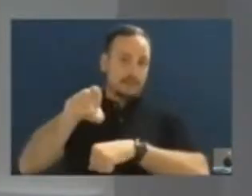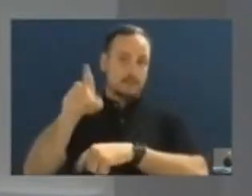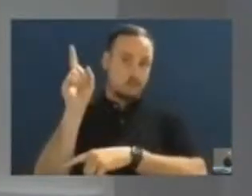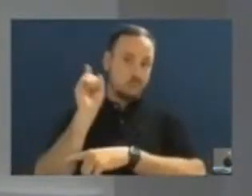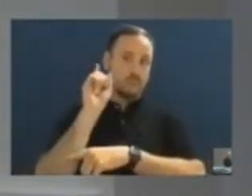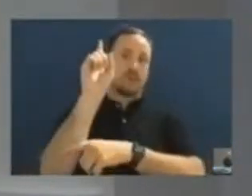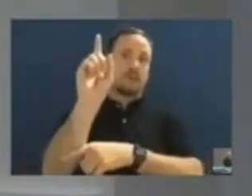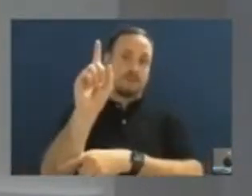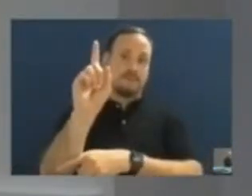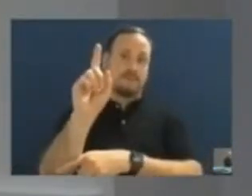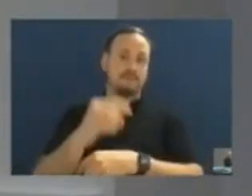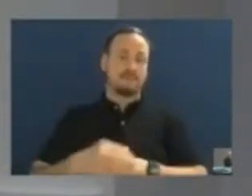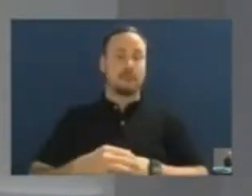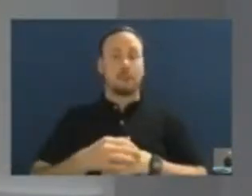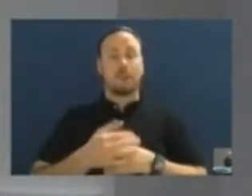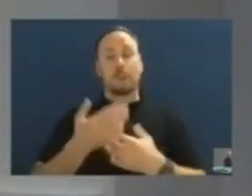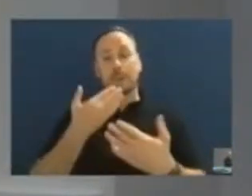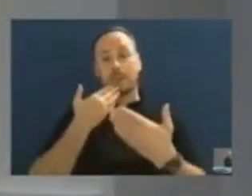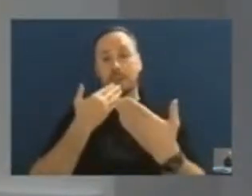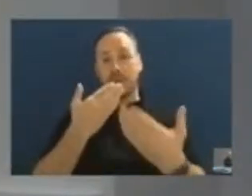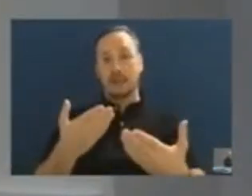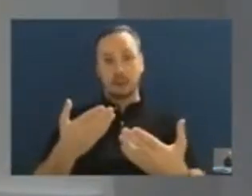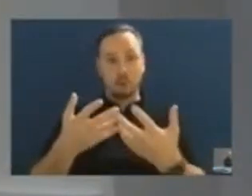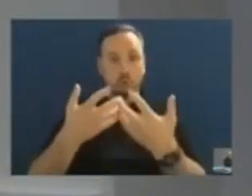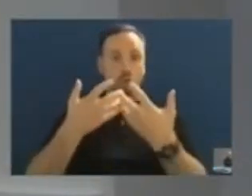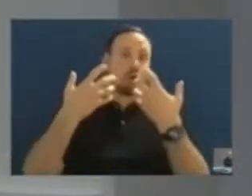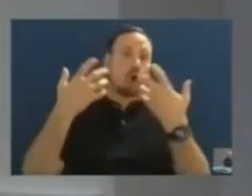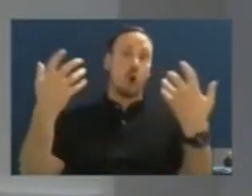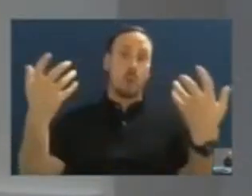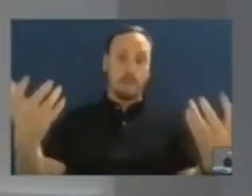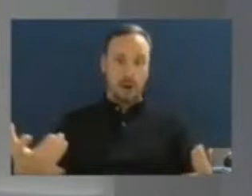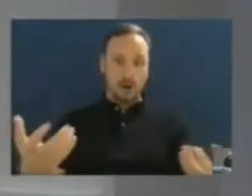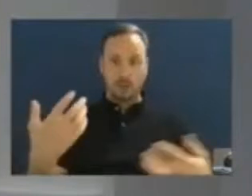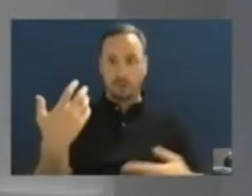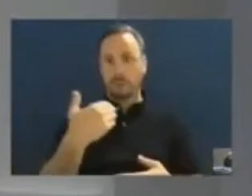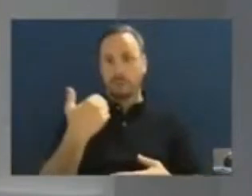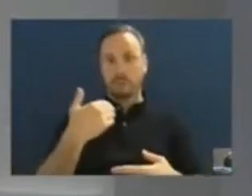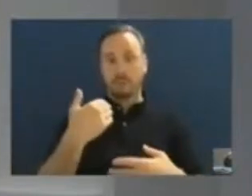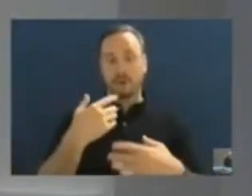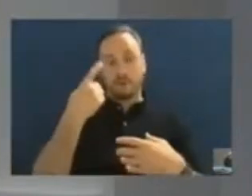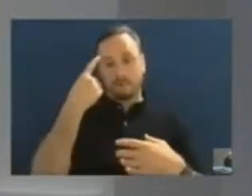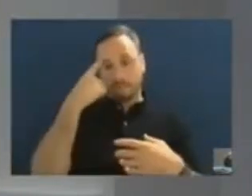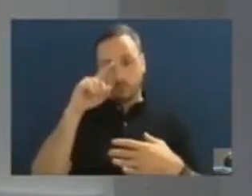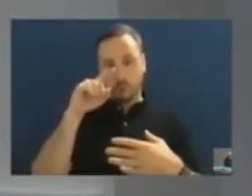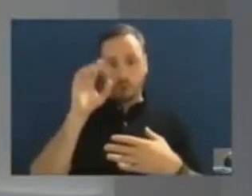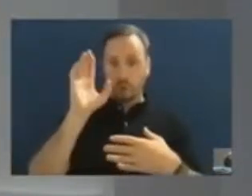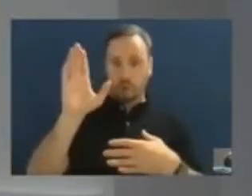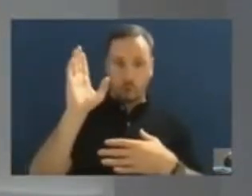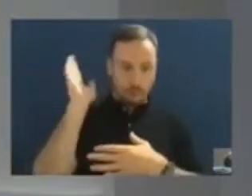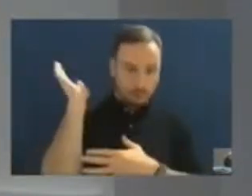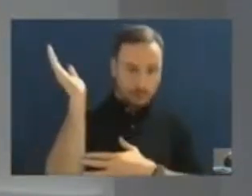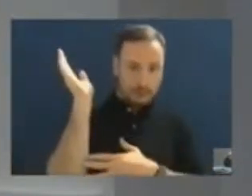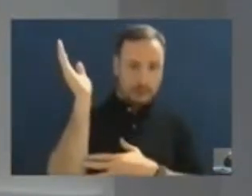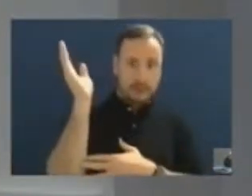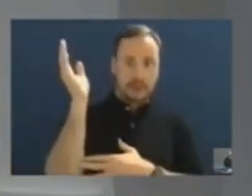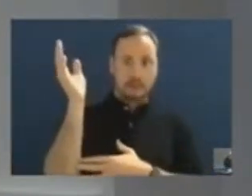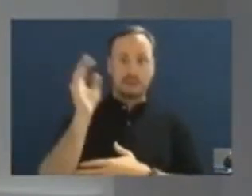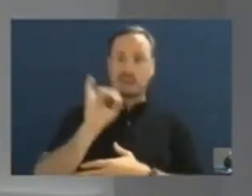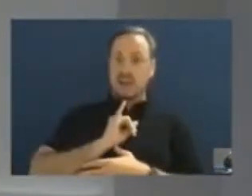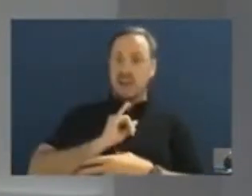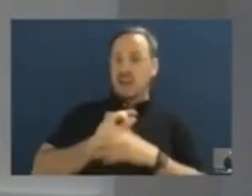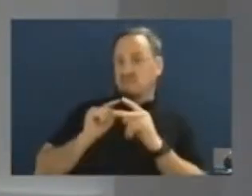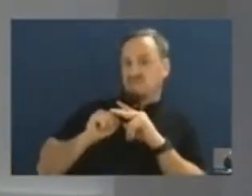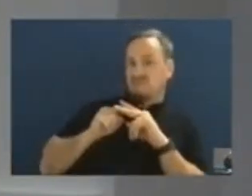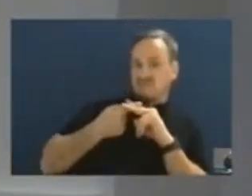you tremendously for this presentation that I initially thought was going to be